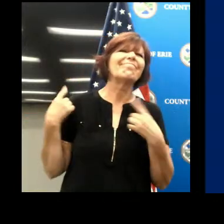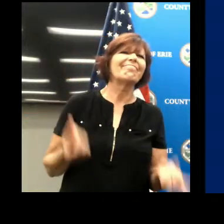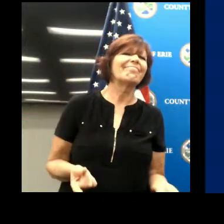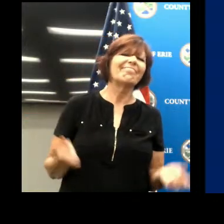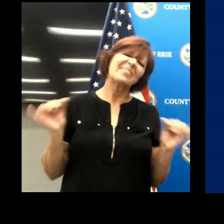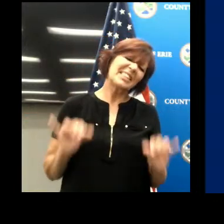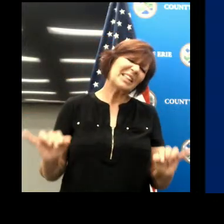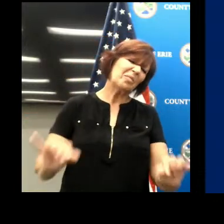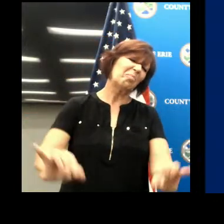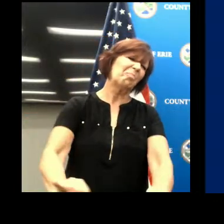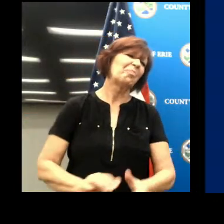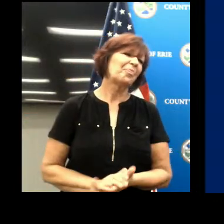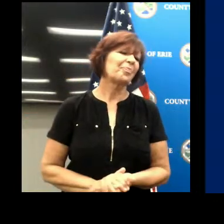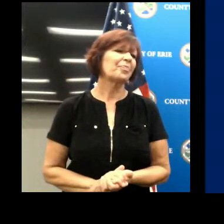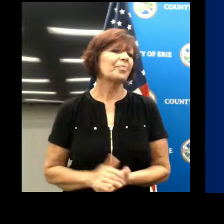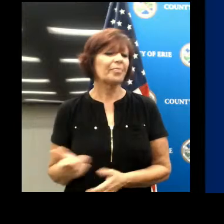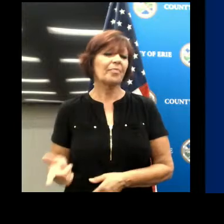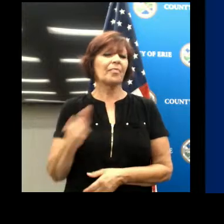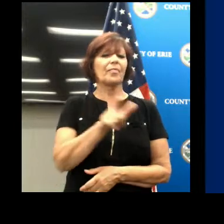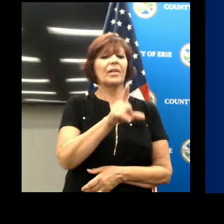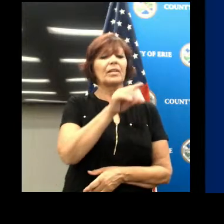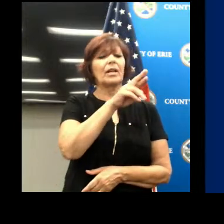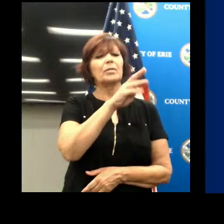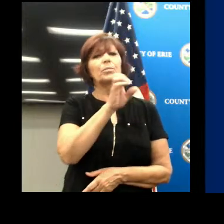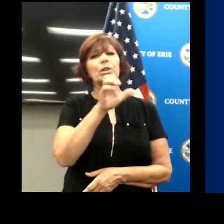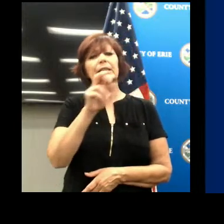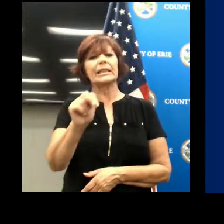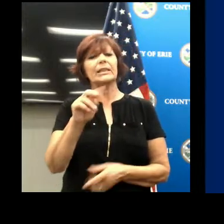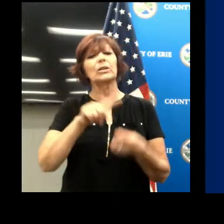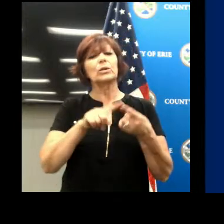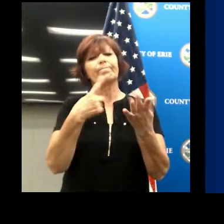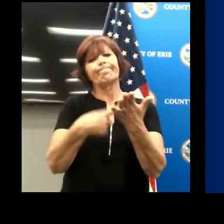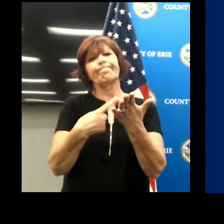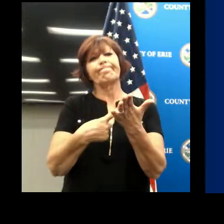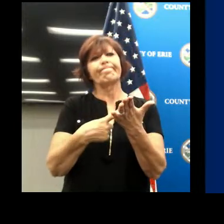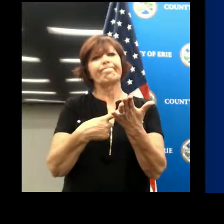in the past. And I'll turn it over to Dr. Burstein to talk about testing.